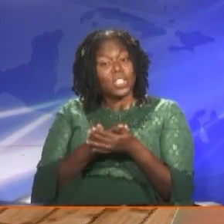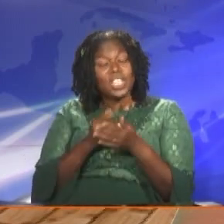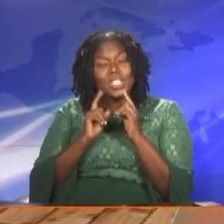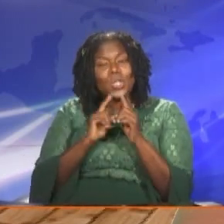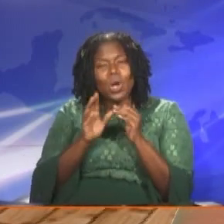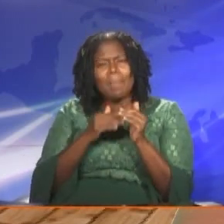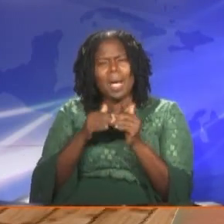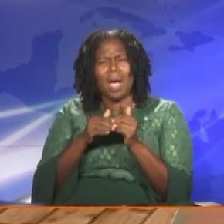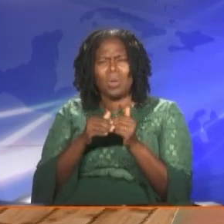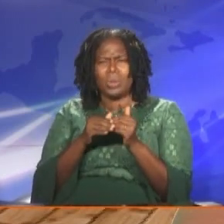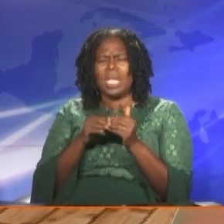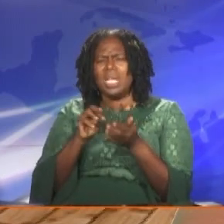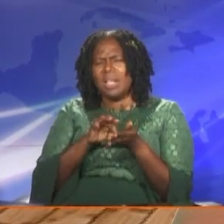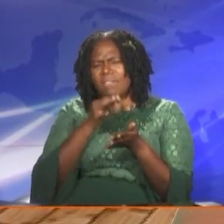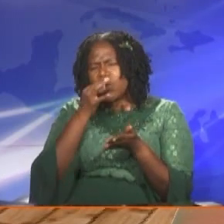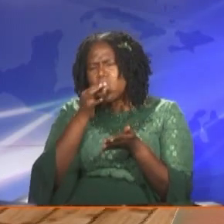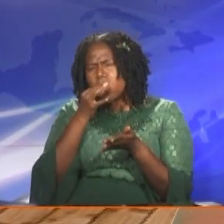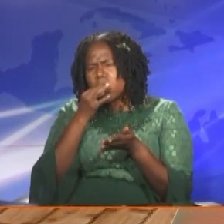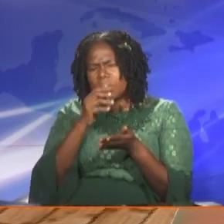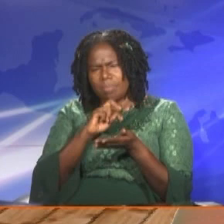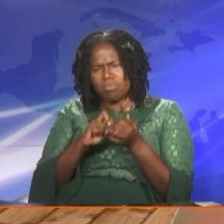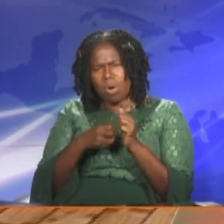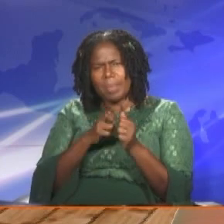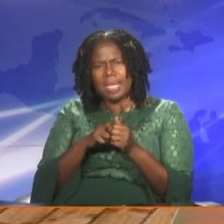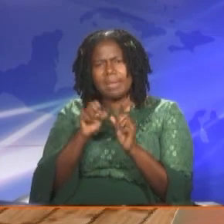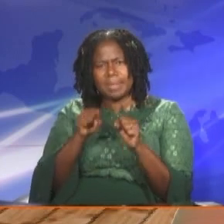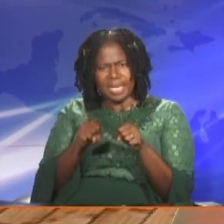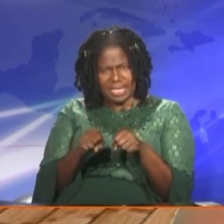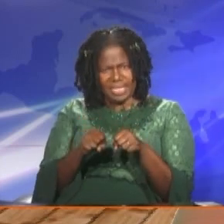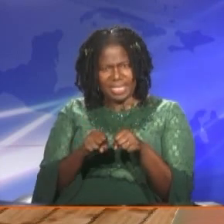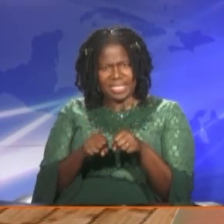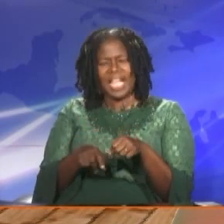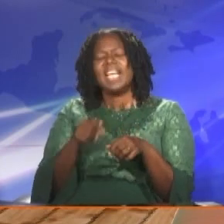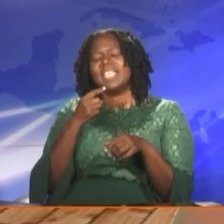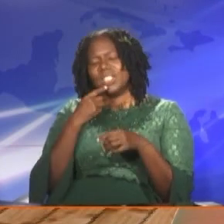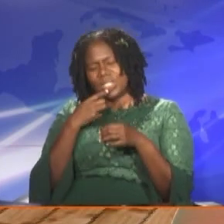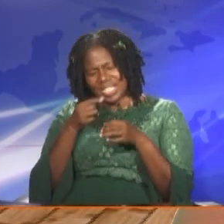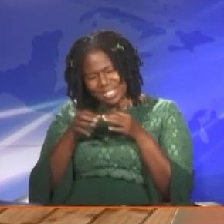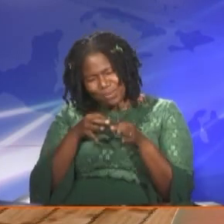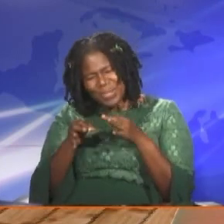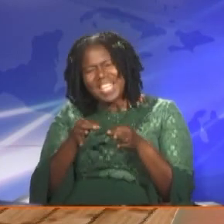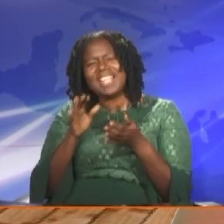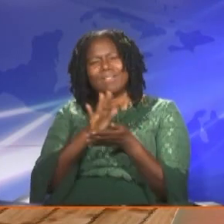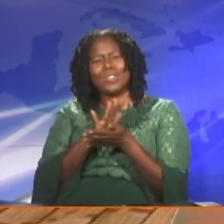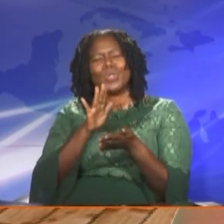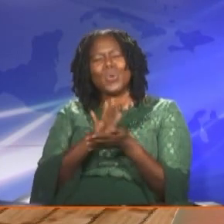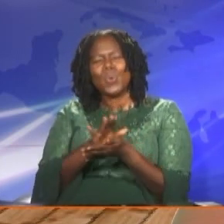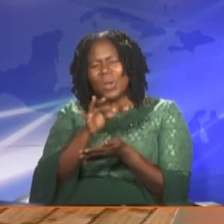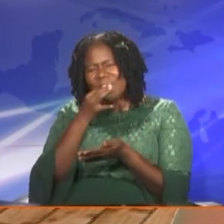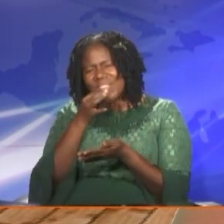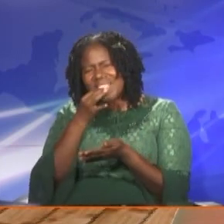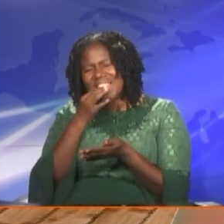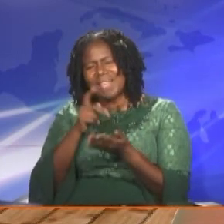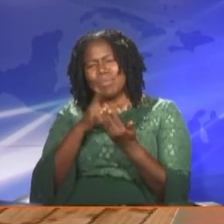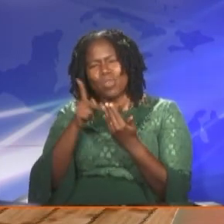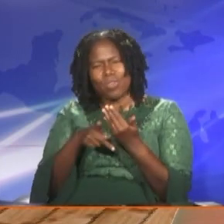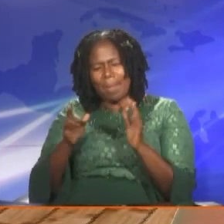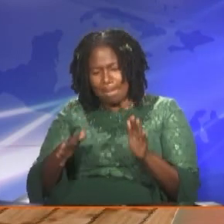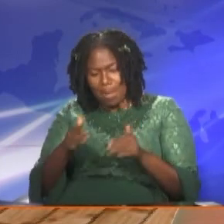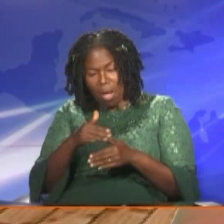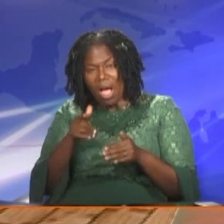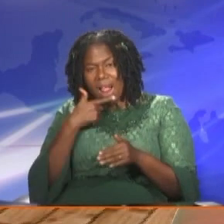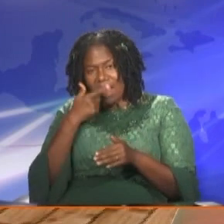one way that was addressed, and it's very commendable, is the school feeding program. Yes. And because we recognize that nutrition